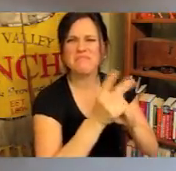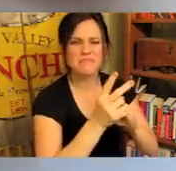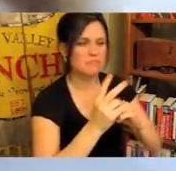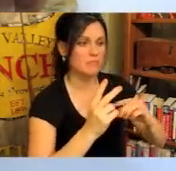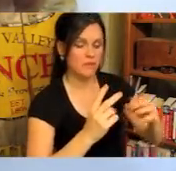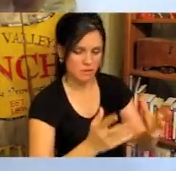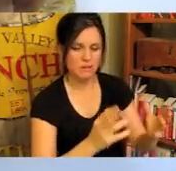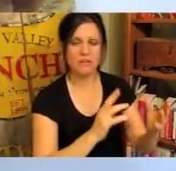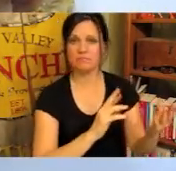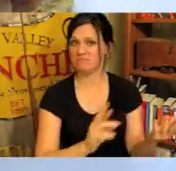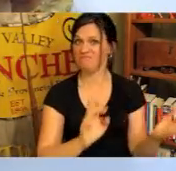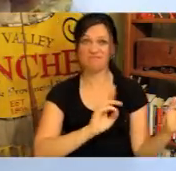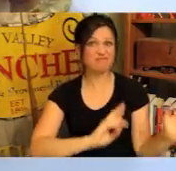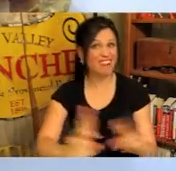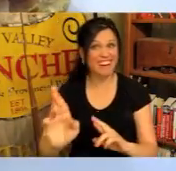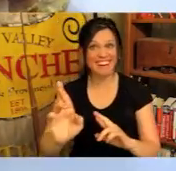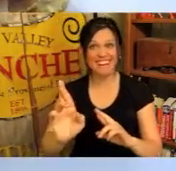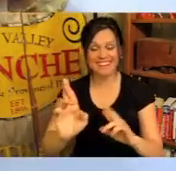look.